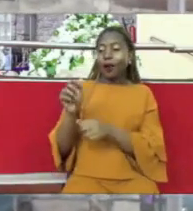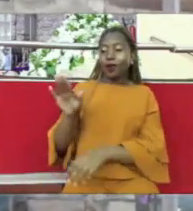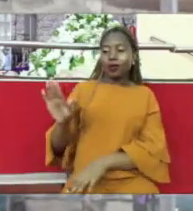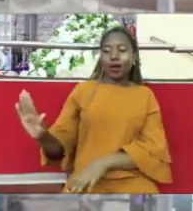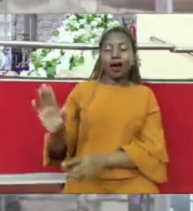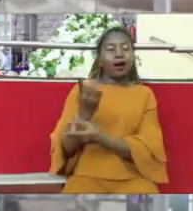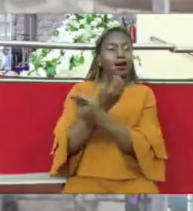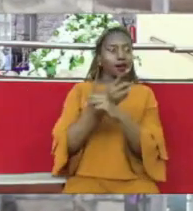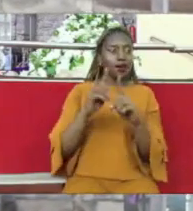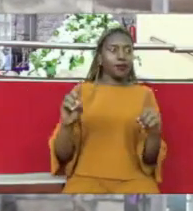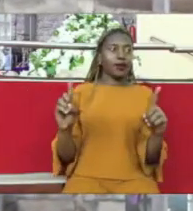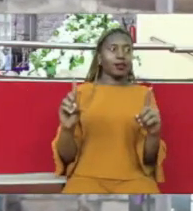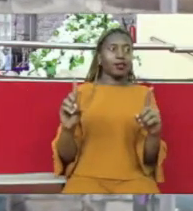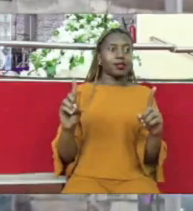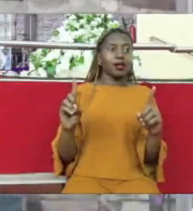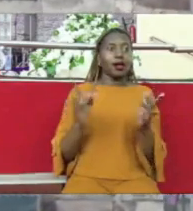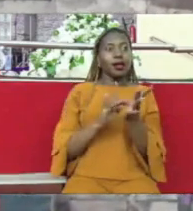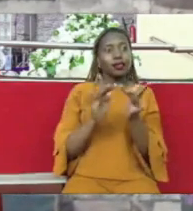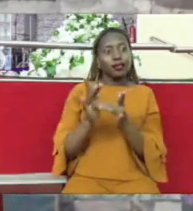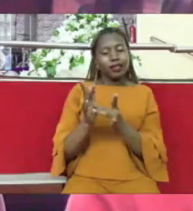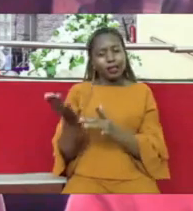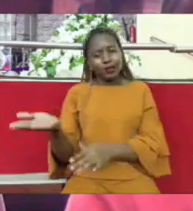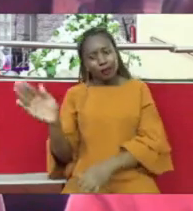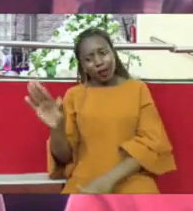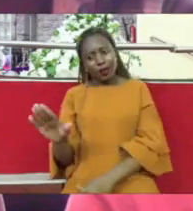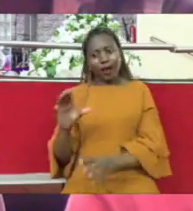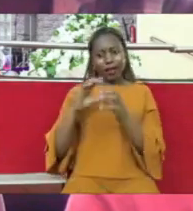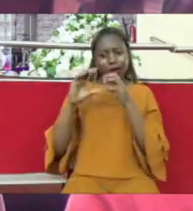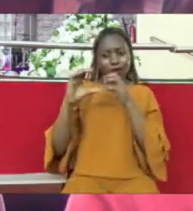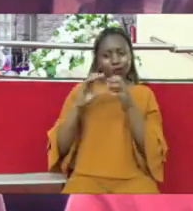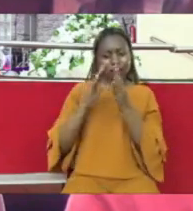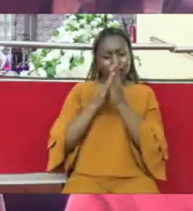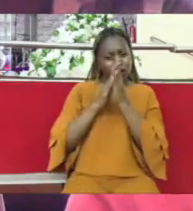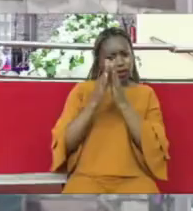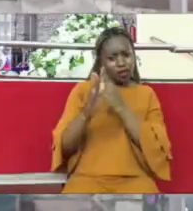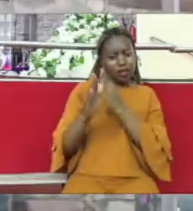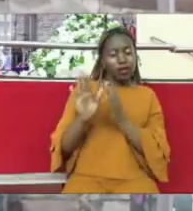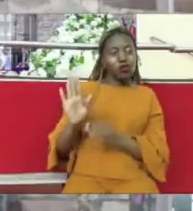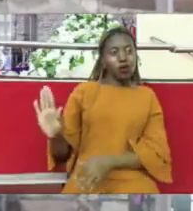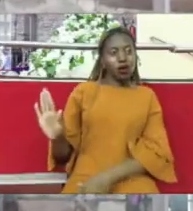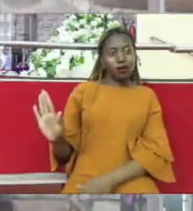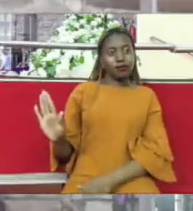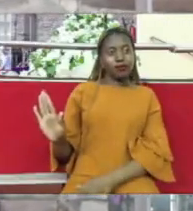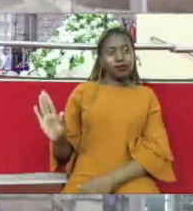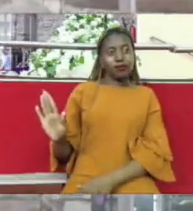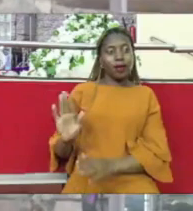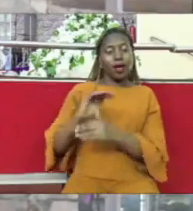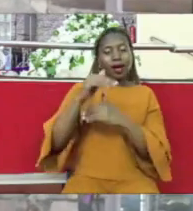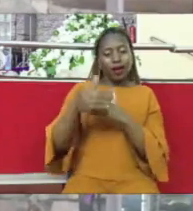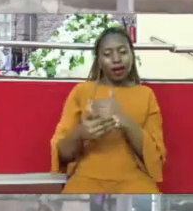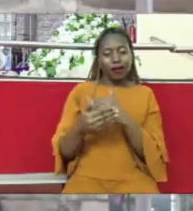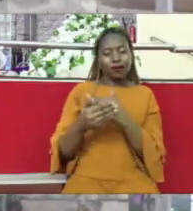kwake. Jesus brings it back straight to her. Yesu badi anamrudishia hilo hilo swala. And after addressing her,